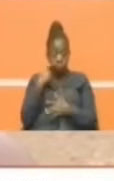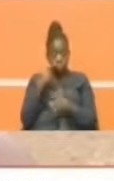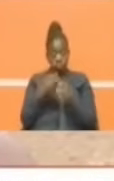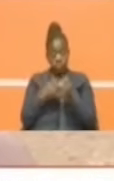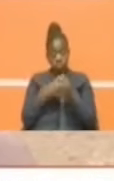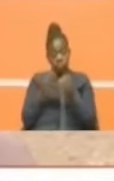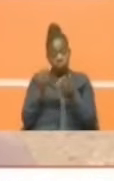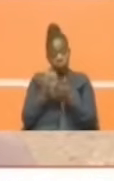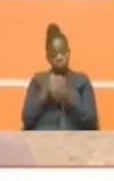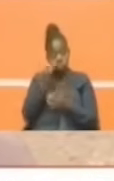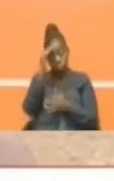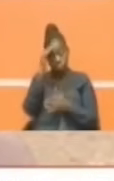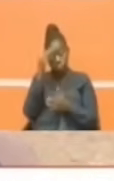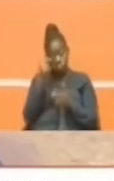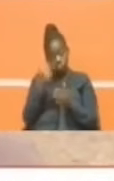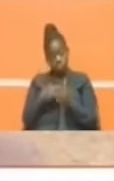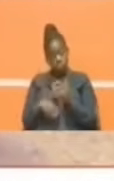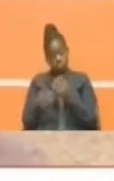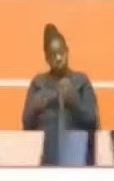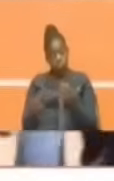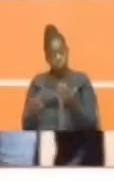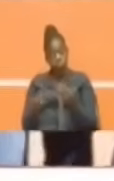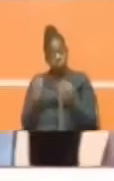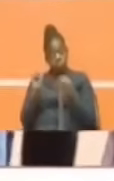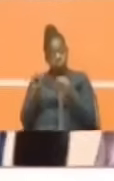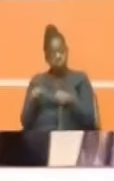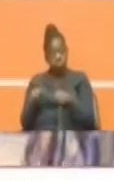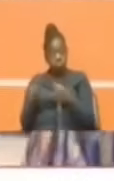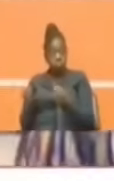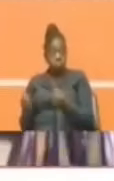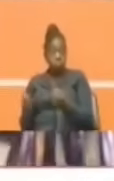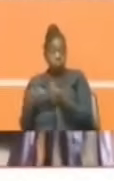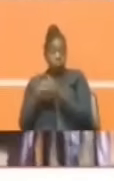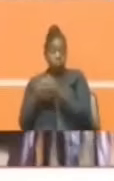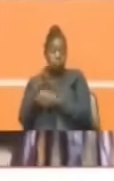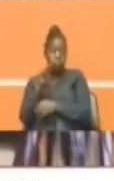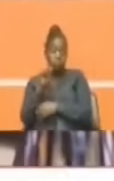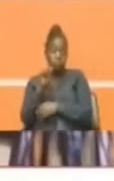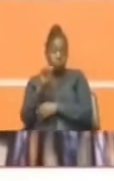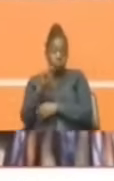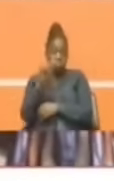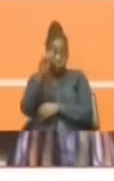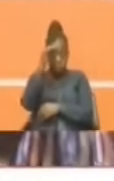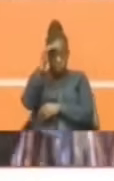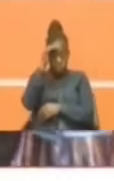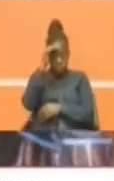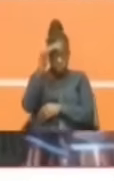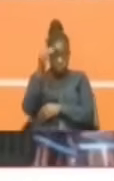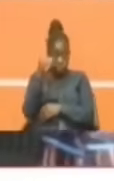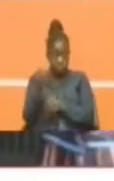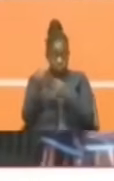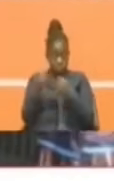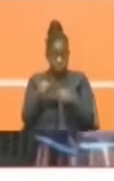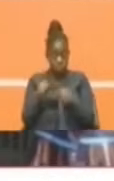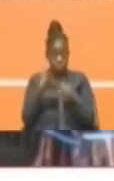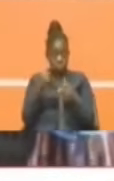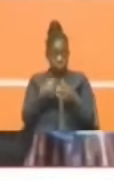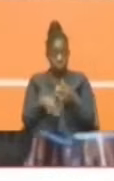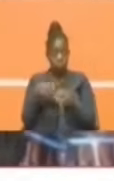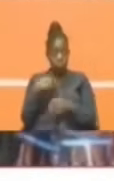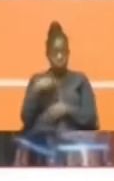kubanga polisi yalaze nti nno egamba nti erina kufaana abakulembeze bakulembeze okuva mu Gombola y'e Nama batadde polisi kuninga kwali kufa eyo yaitwa